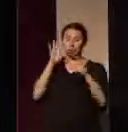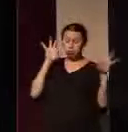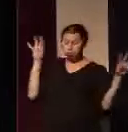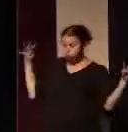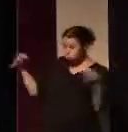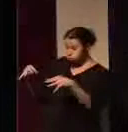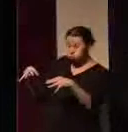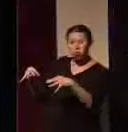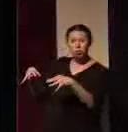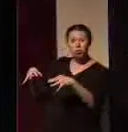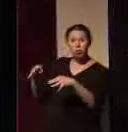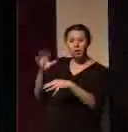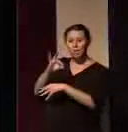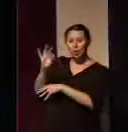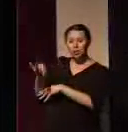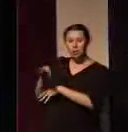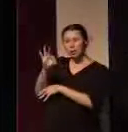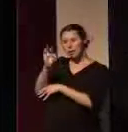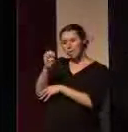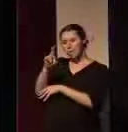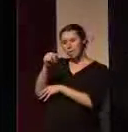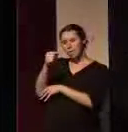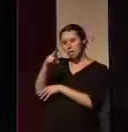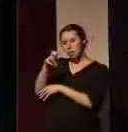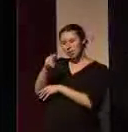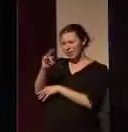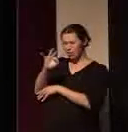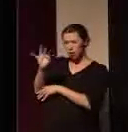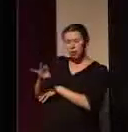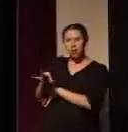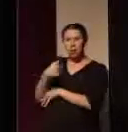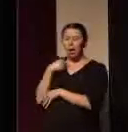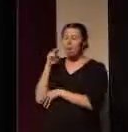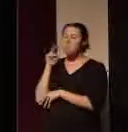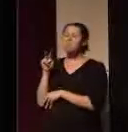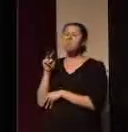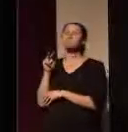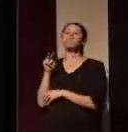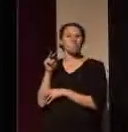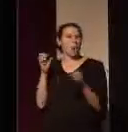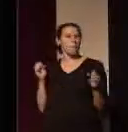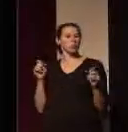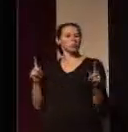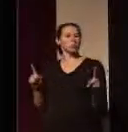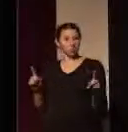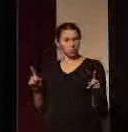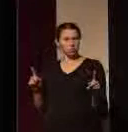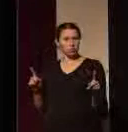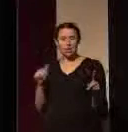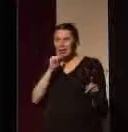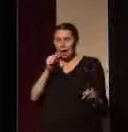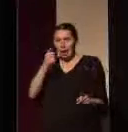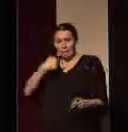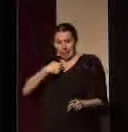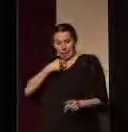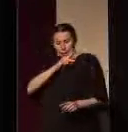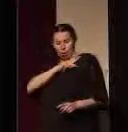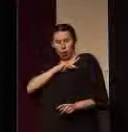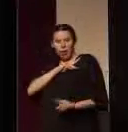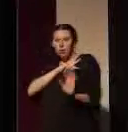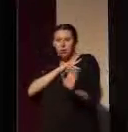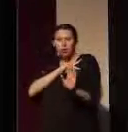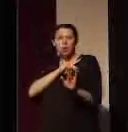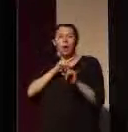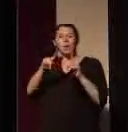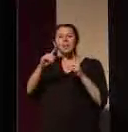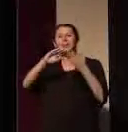in Ferguson, I looked at it as an opportunity, not for me personally, but for the city of St. Louis, for the St.